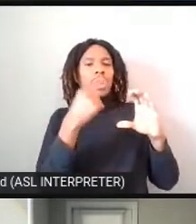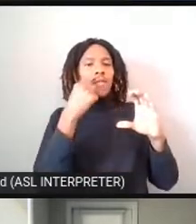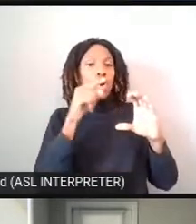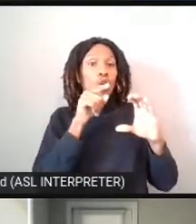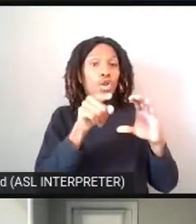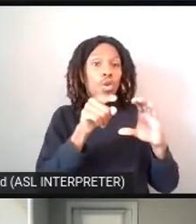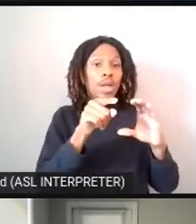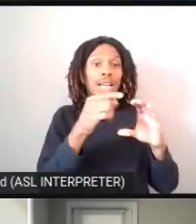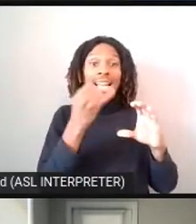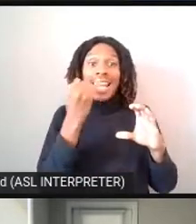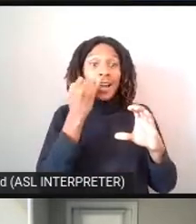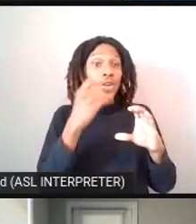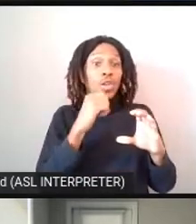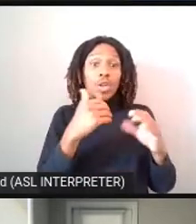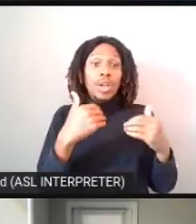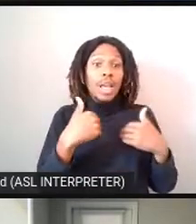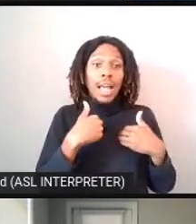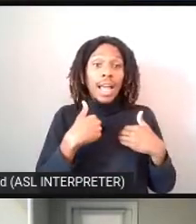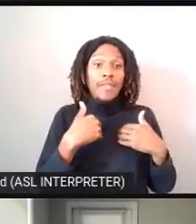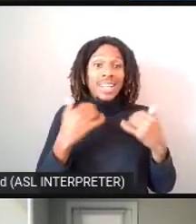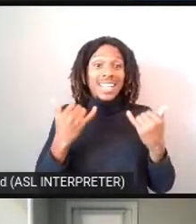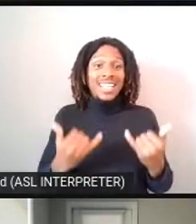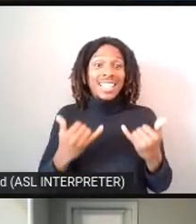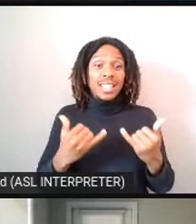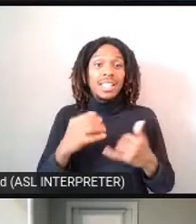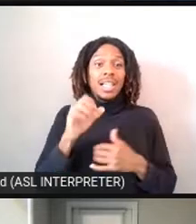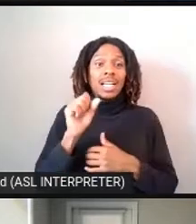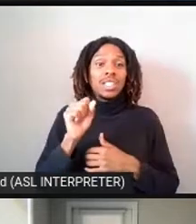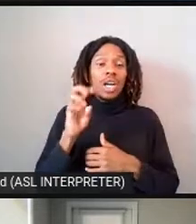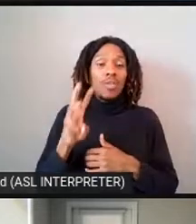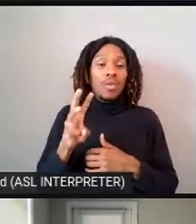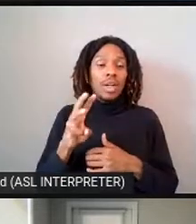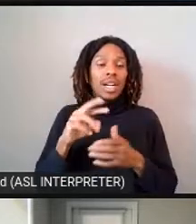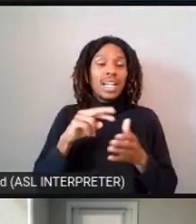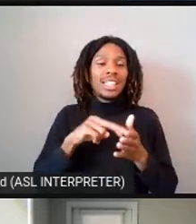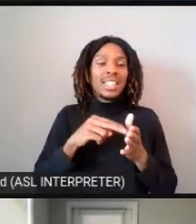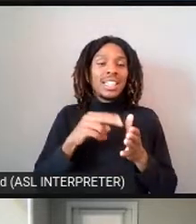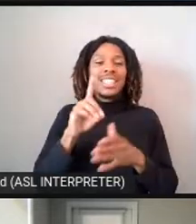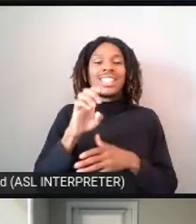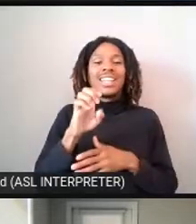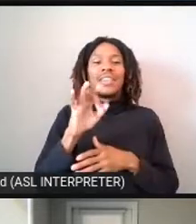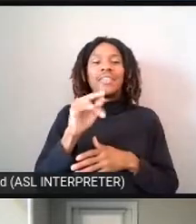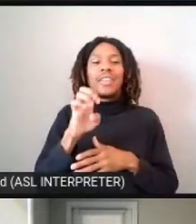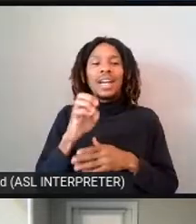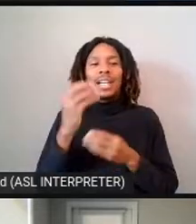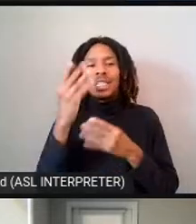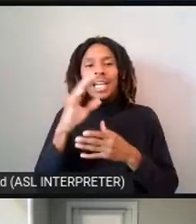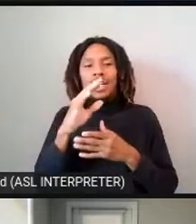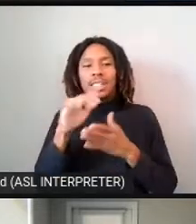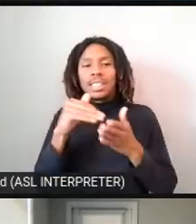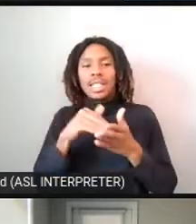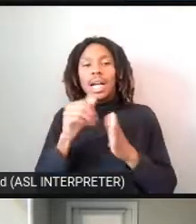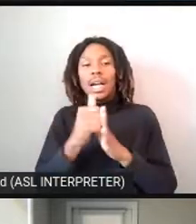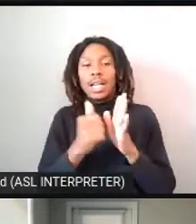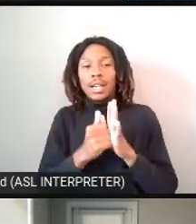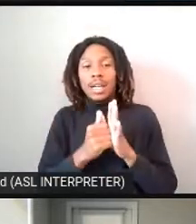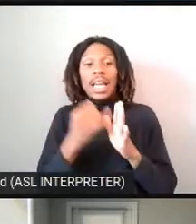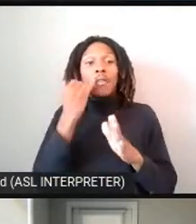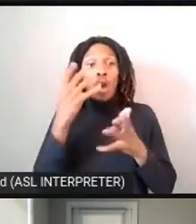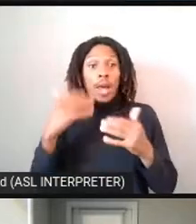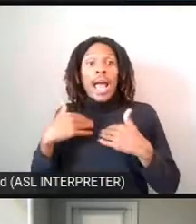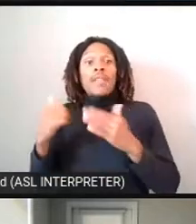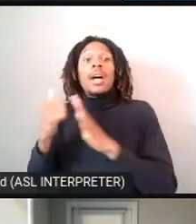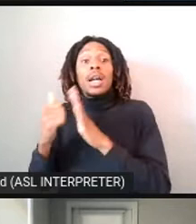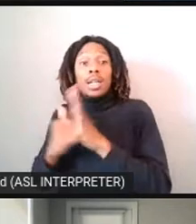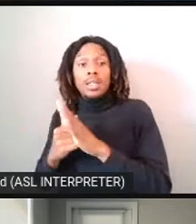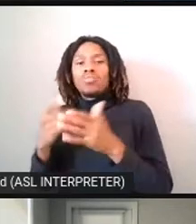if you do not have an existing software-defined data center account, right? If you have that account already,